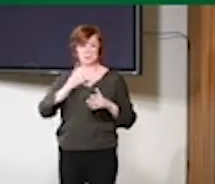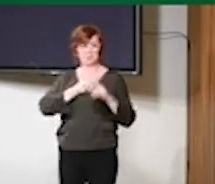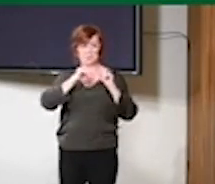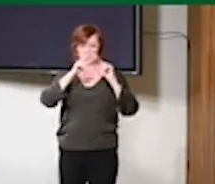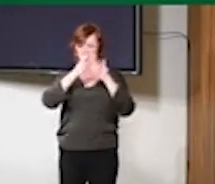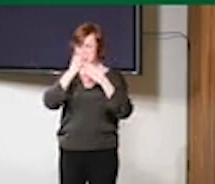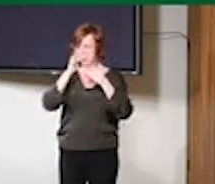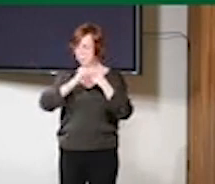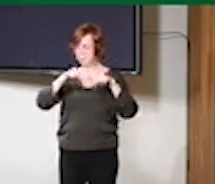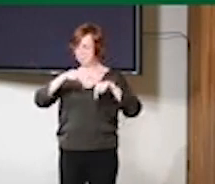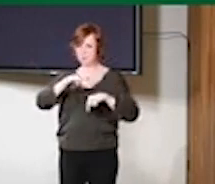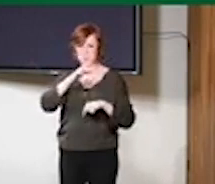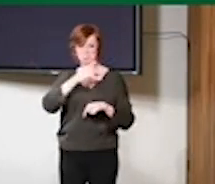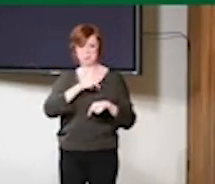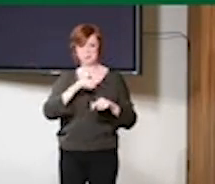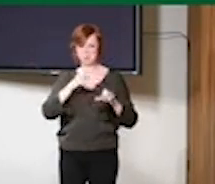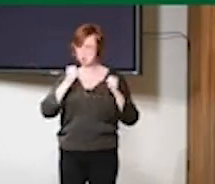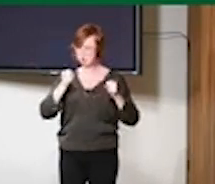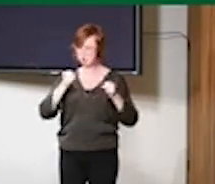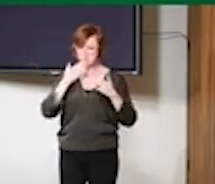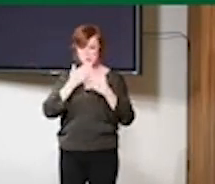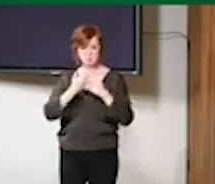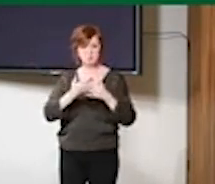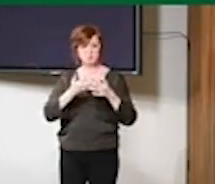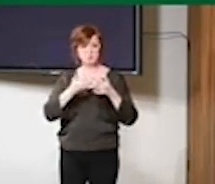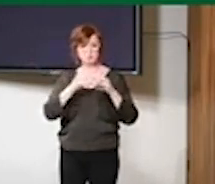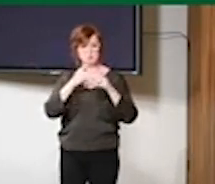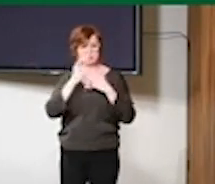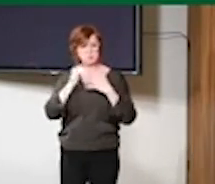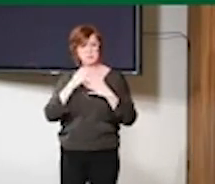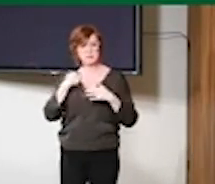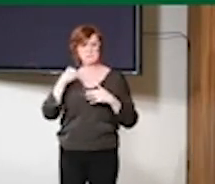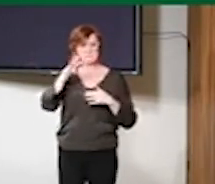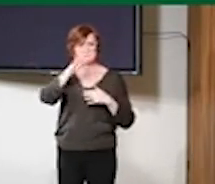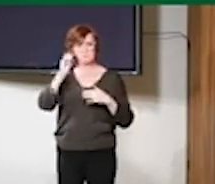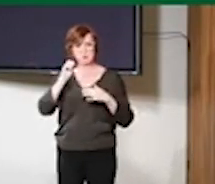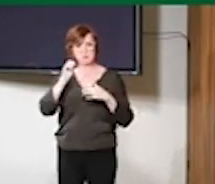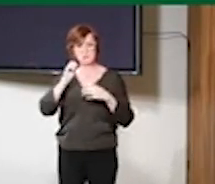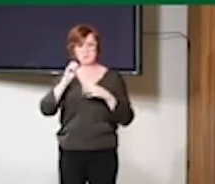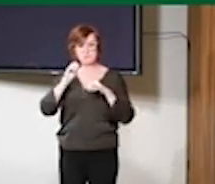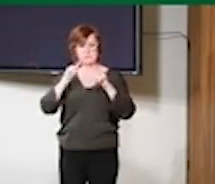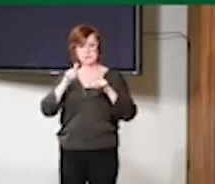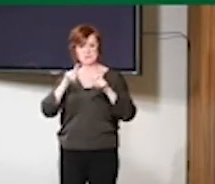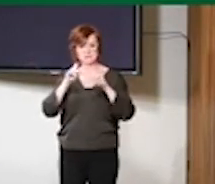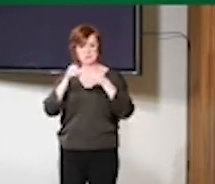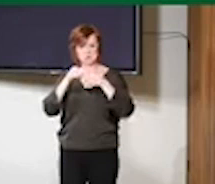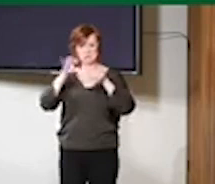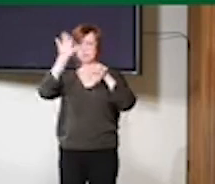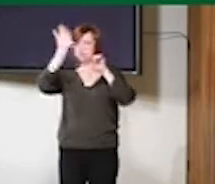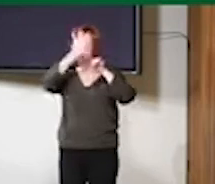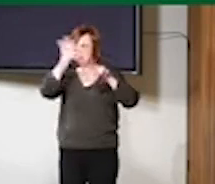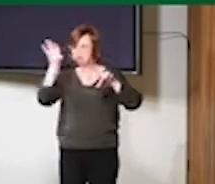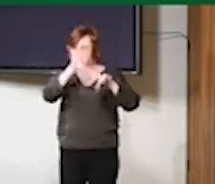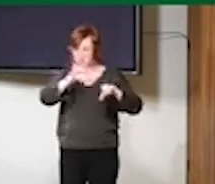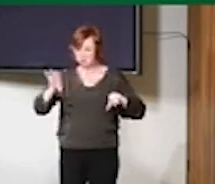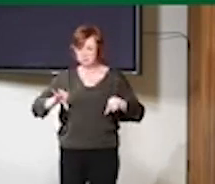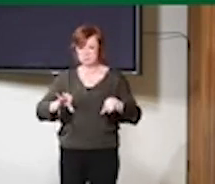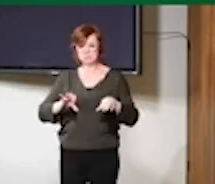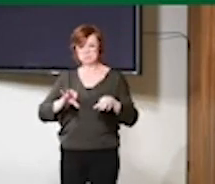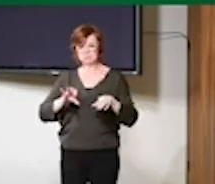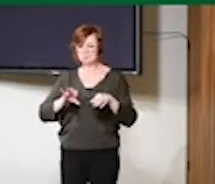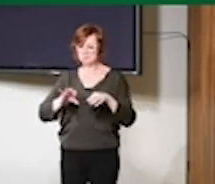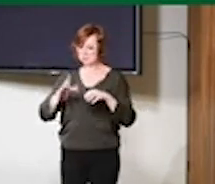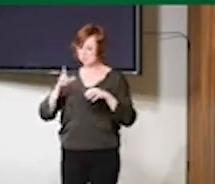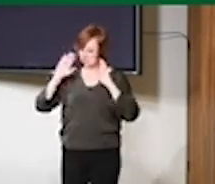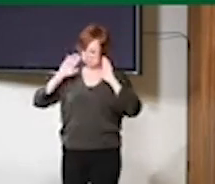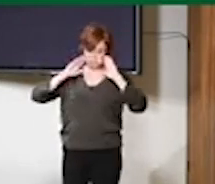testing locations across the province today. We are now shifting with the focus of that testing away from international travel and more